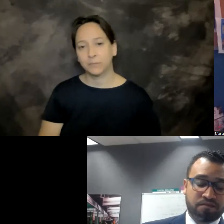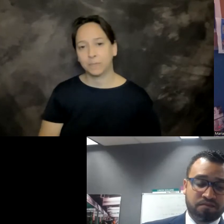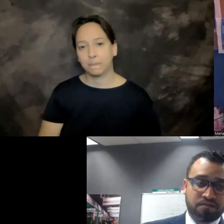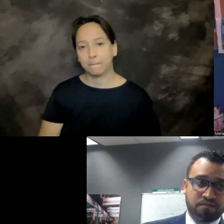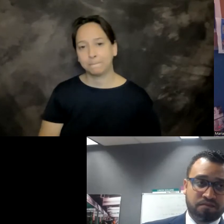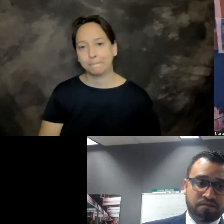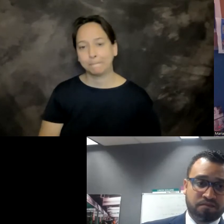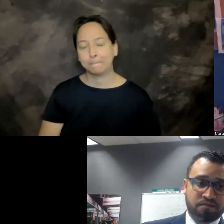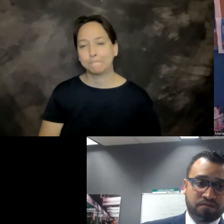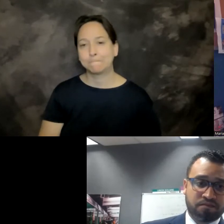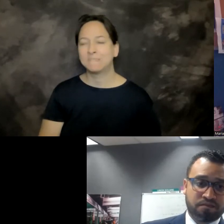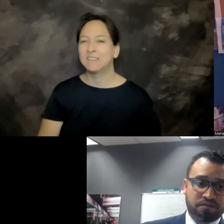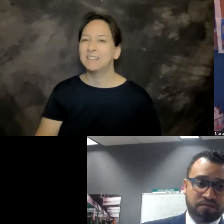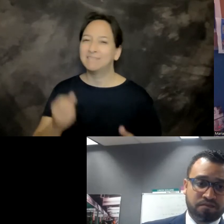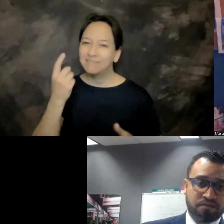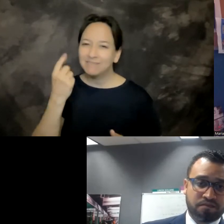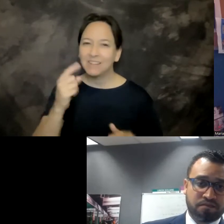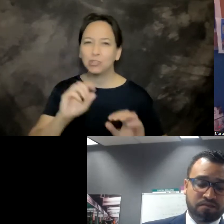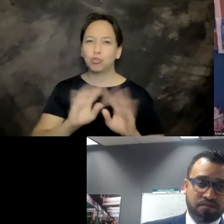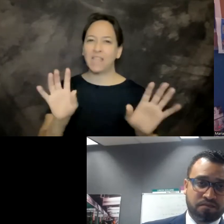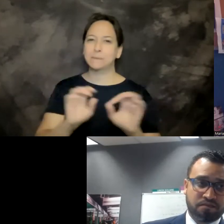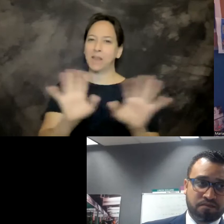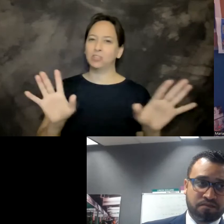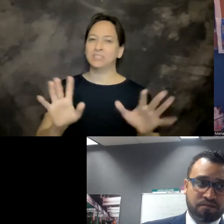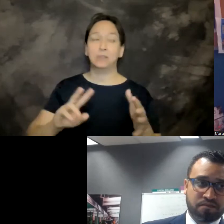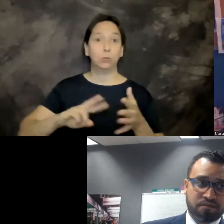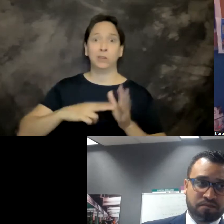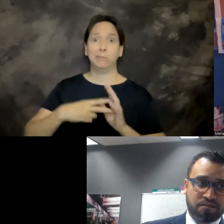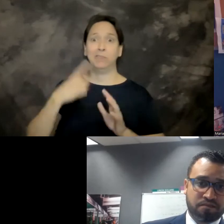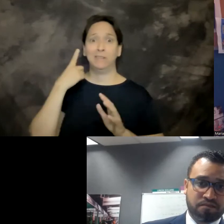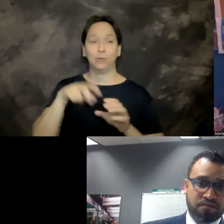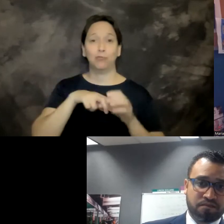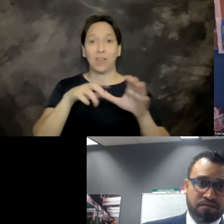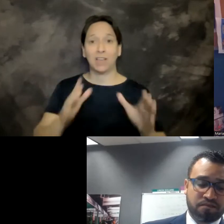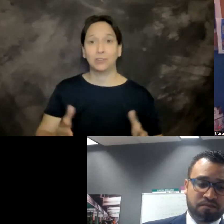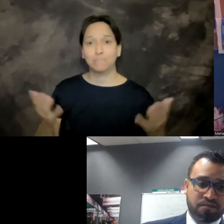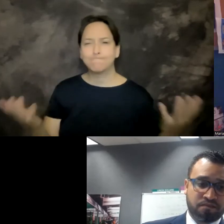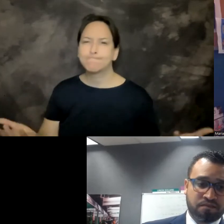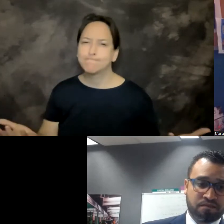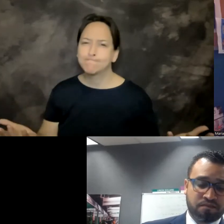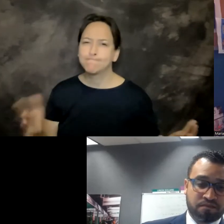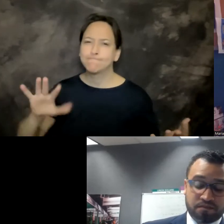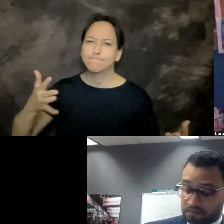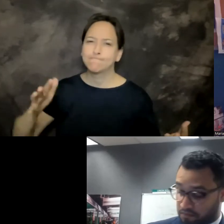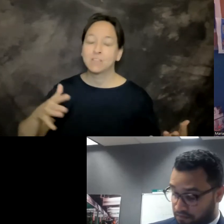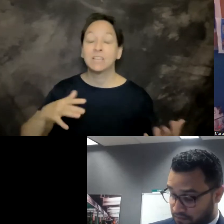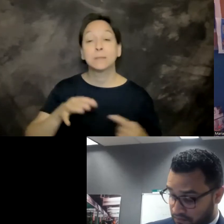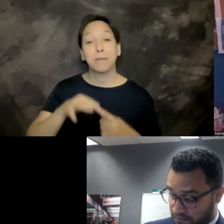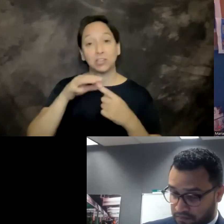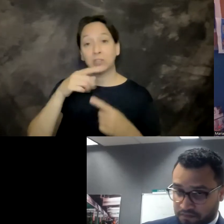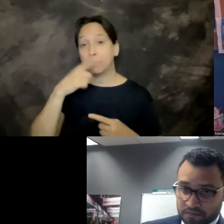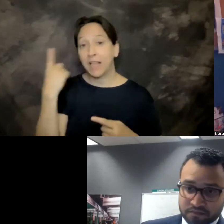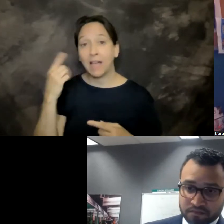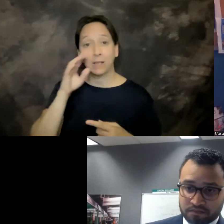the transparency of what does that actually mean for riders, particularly riders that are Black and brown bodied, who are